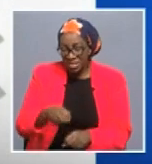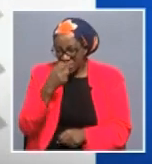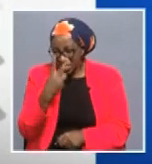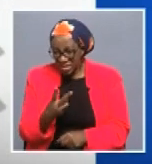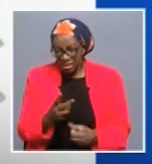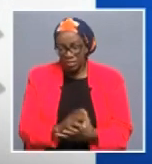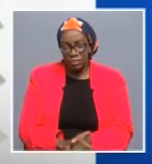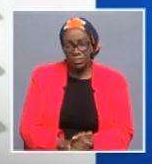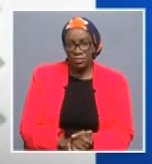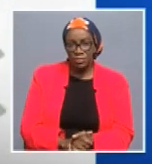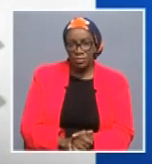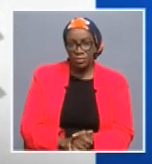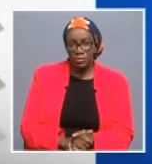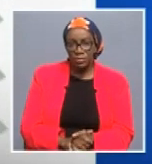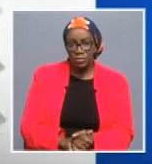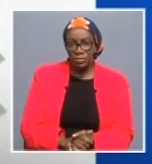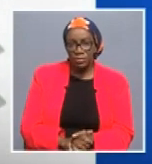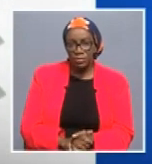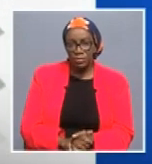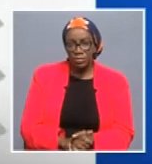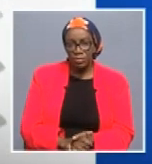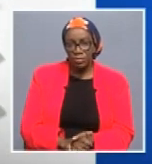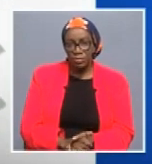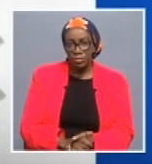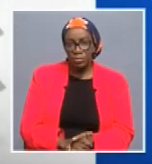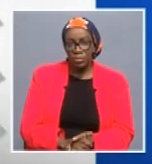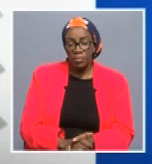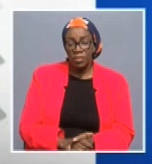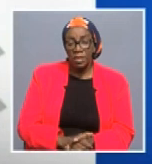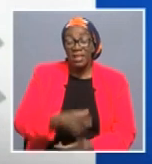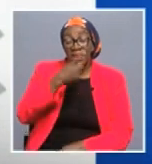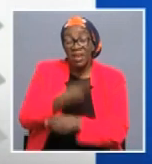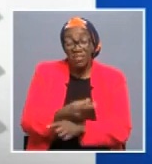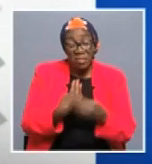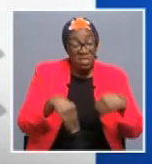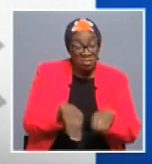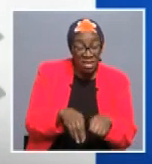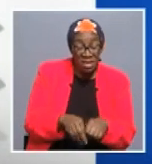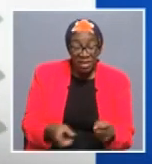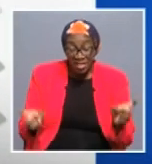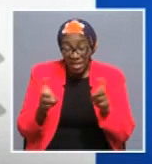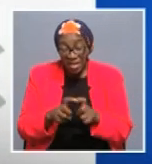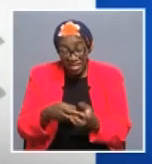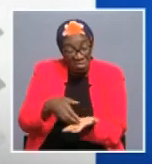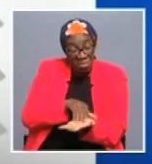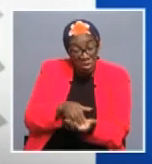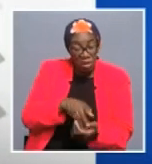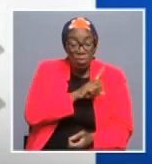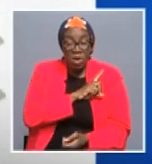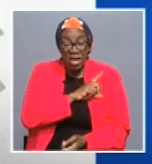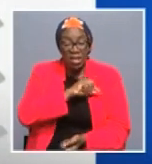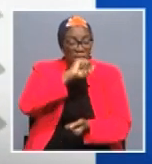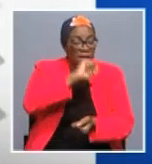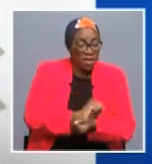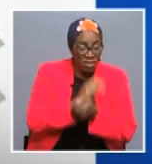are just weakening your own case by arresting people without having proper